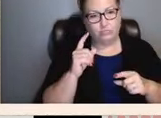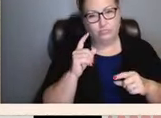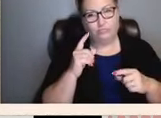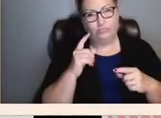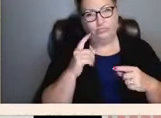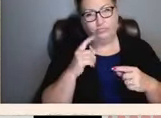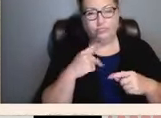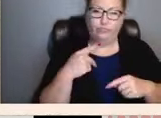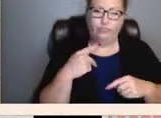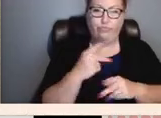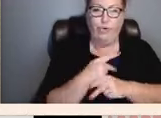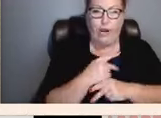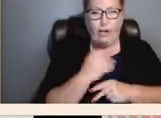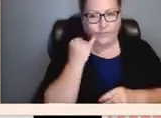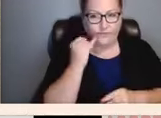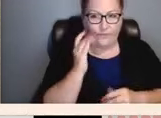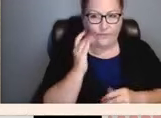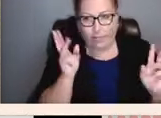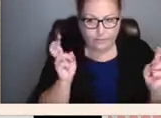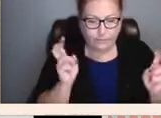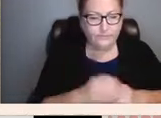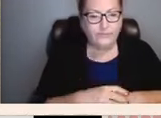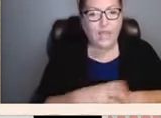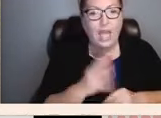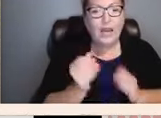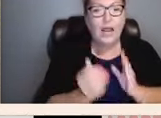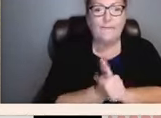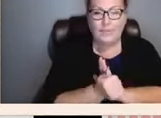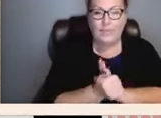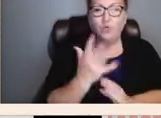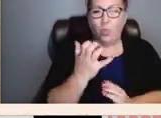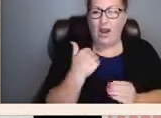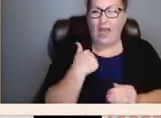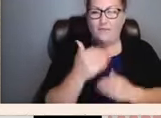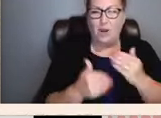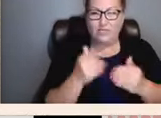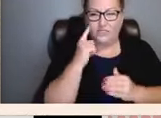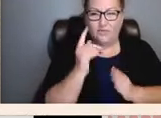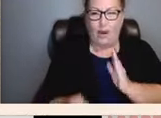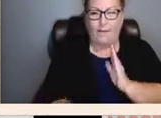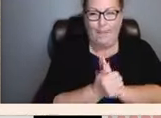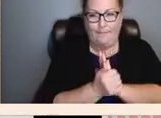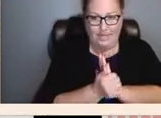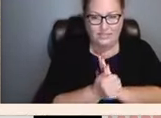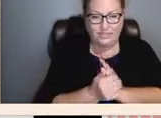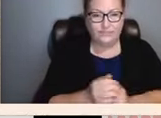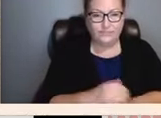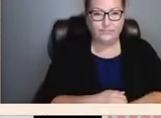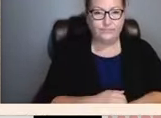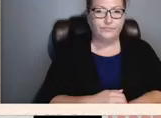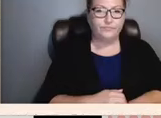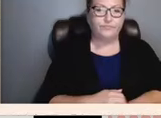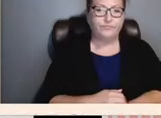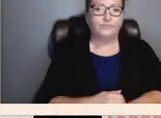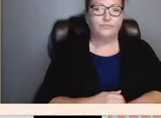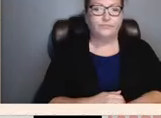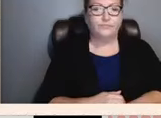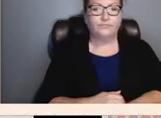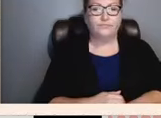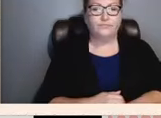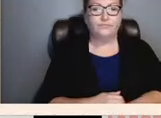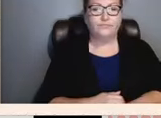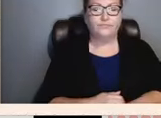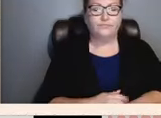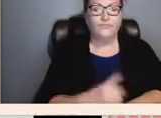also amendments. We want to have a process for amendments. We've had